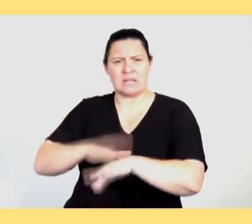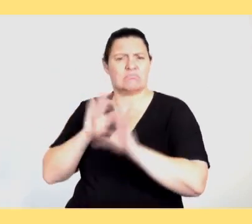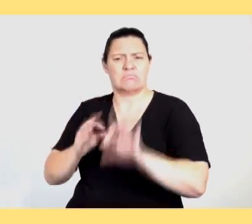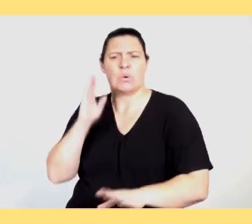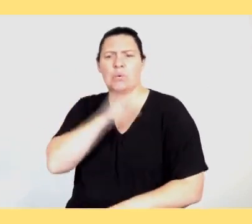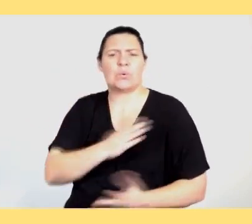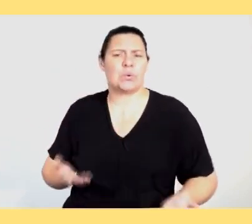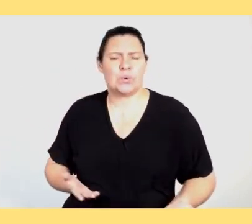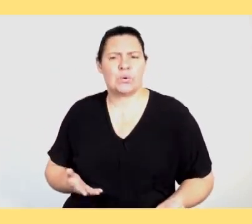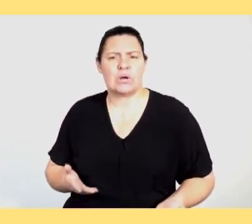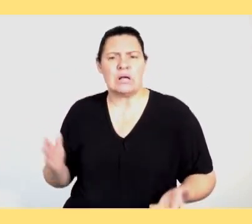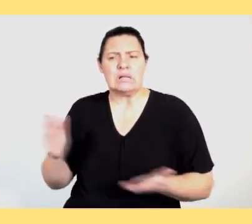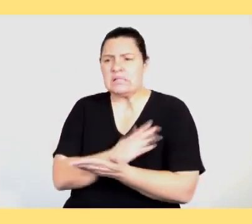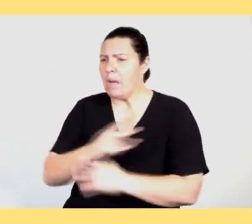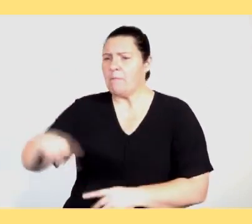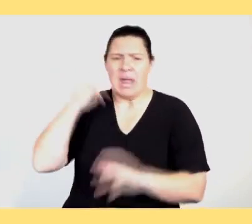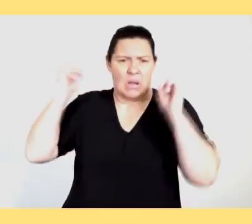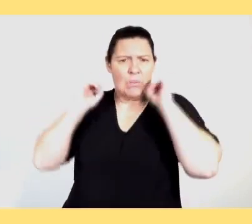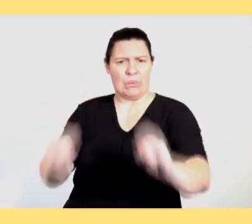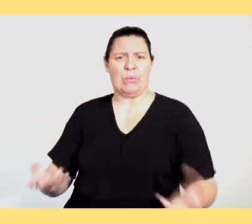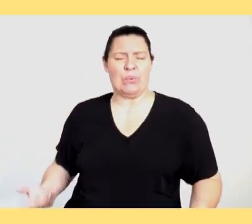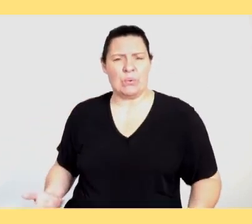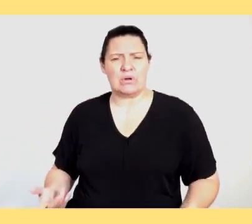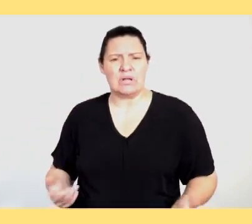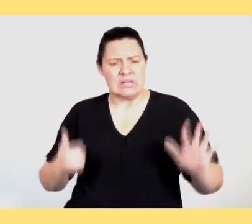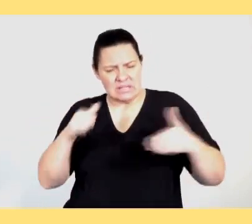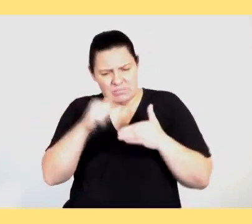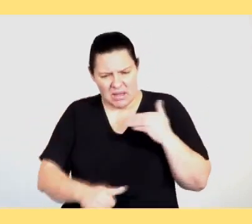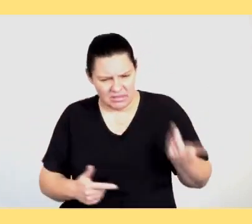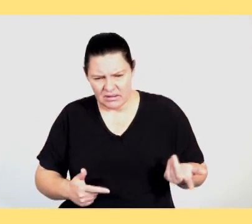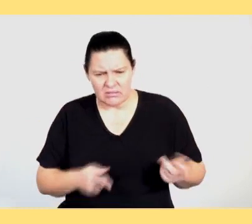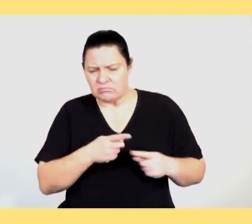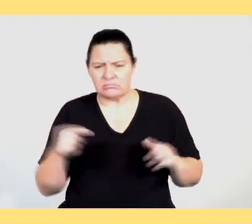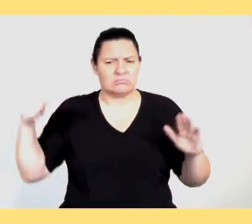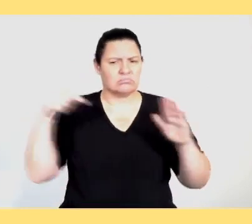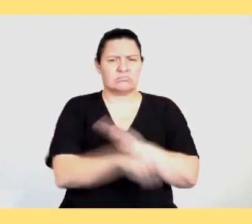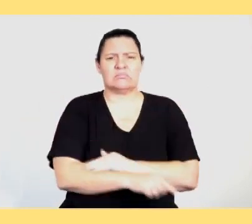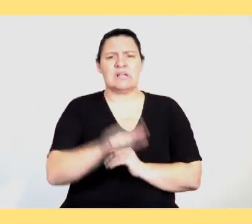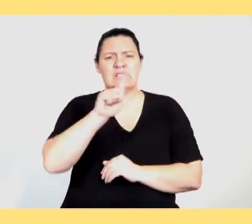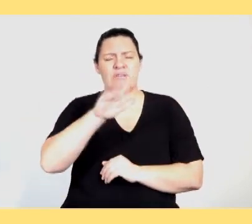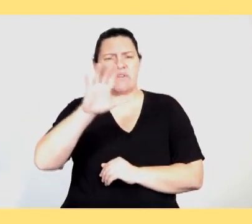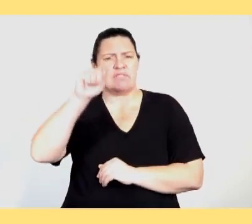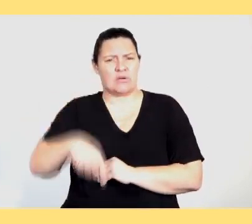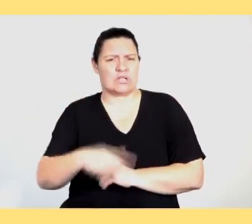time, and some eventually do not pay at all. In the first 6 months of the year, Maggie Dealers has lost